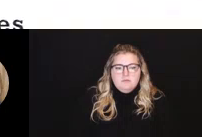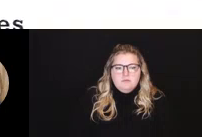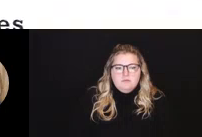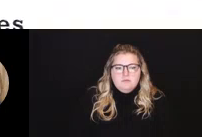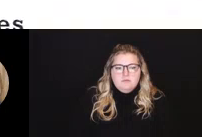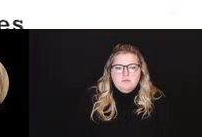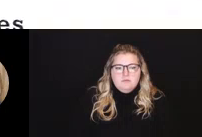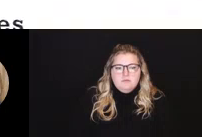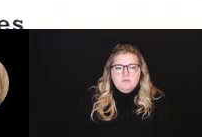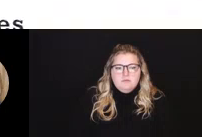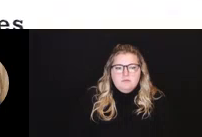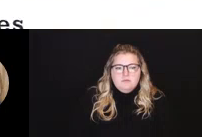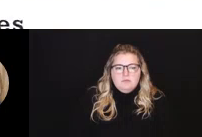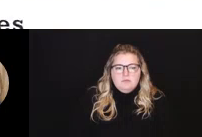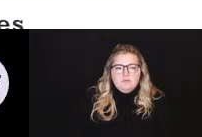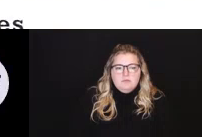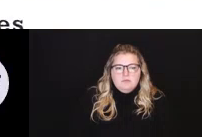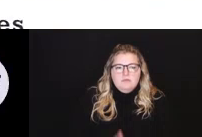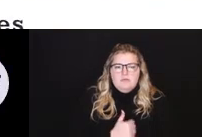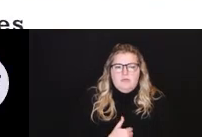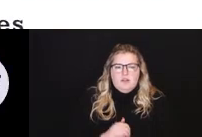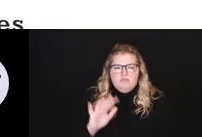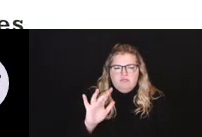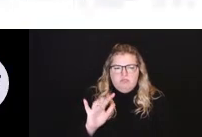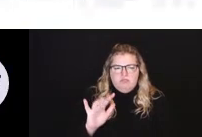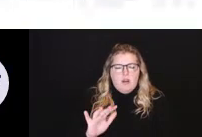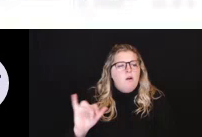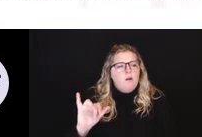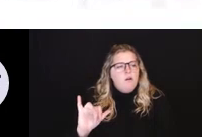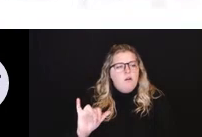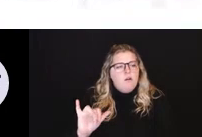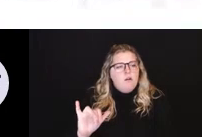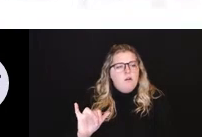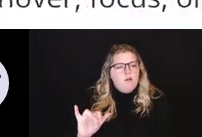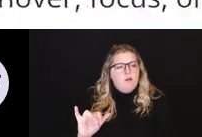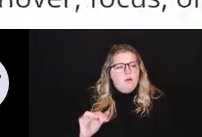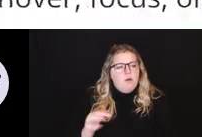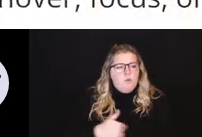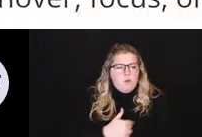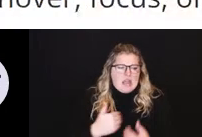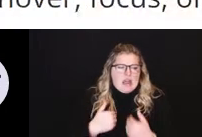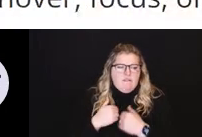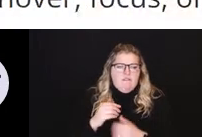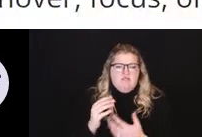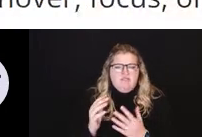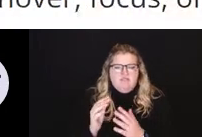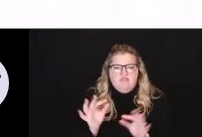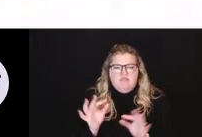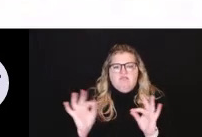Sorry, I'm just trying to look for. Oh no, I guess we don't have. We only have a small example here. Okay,